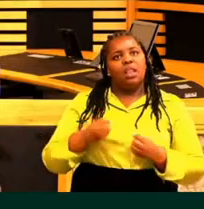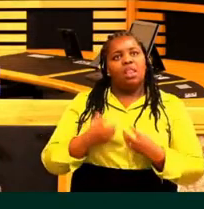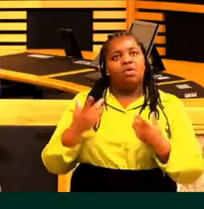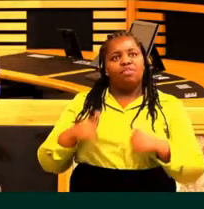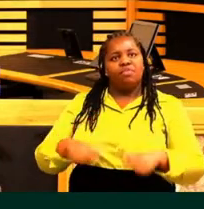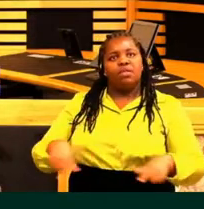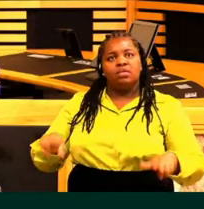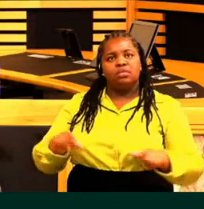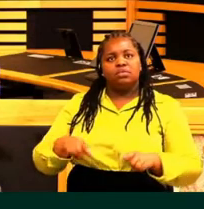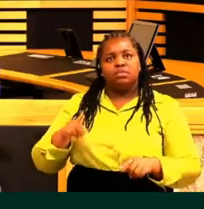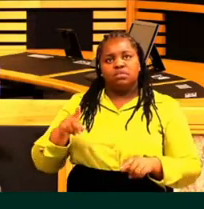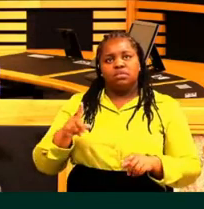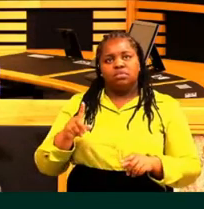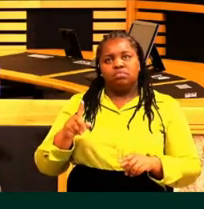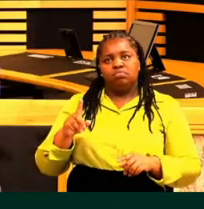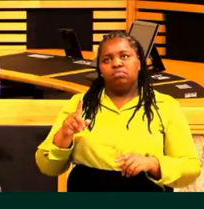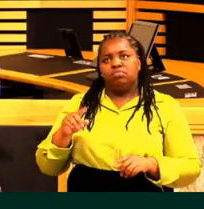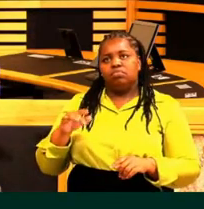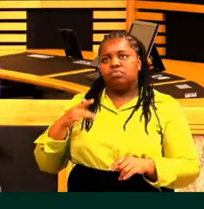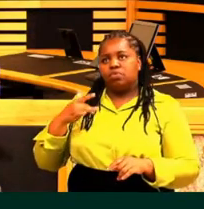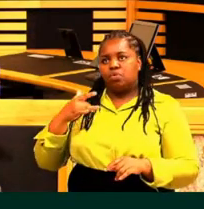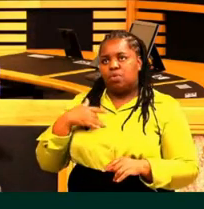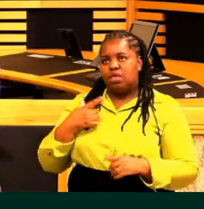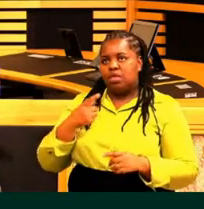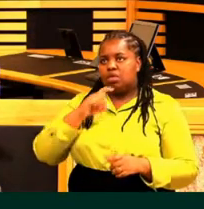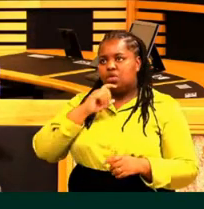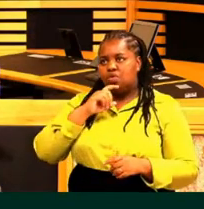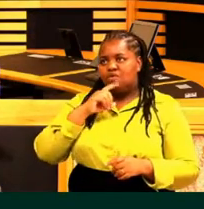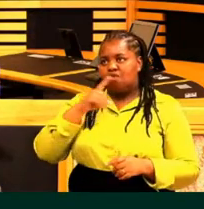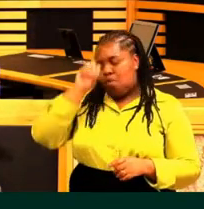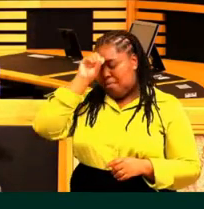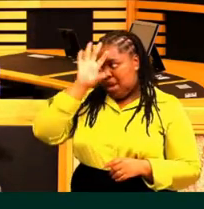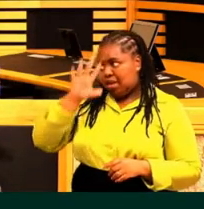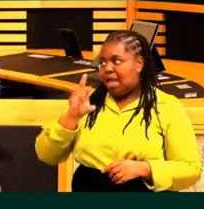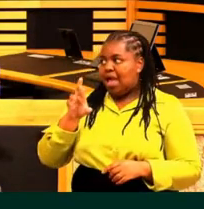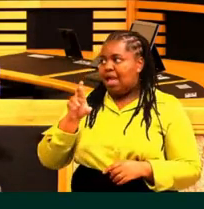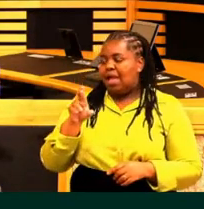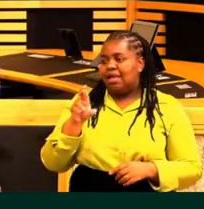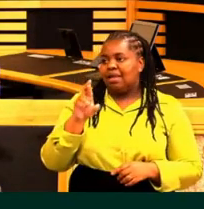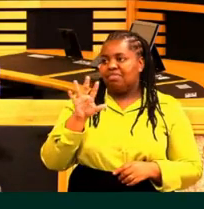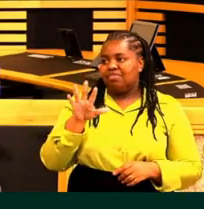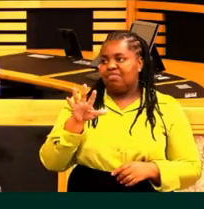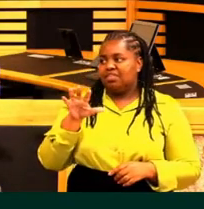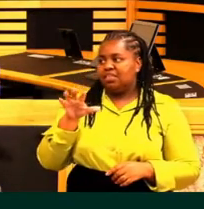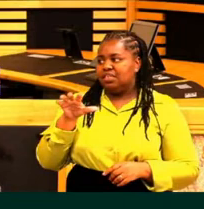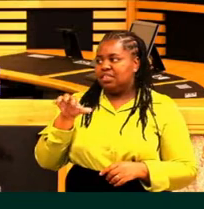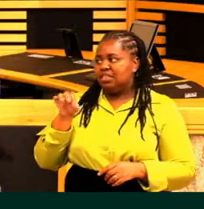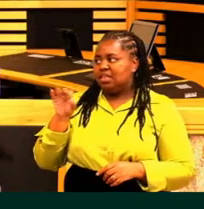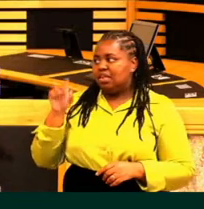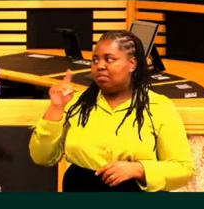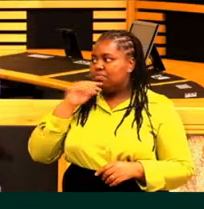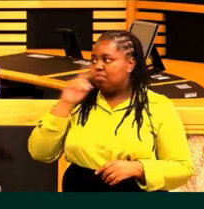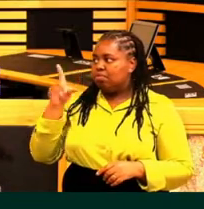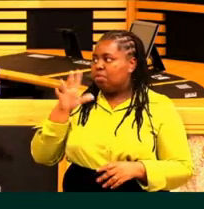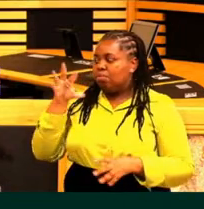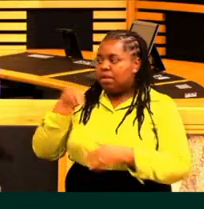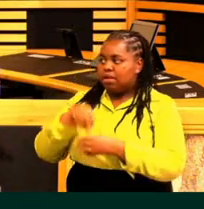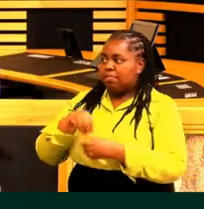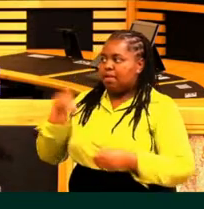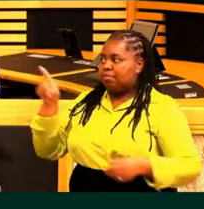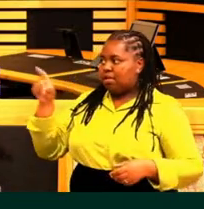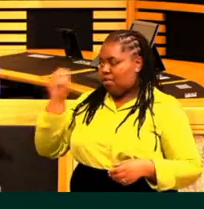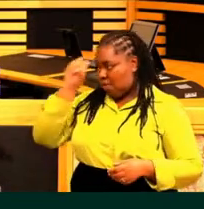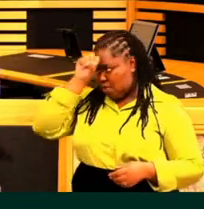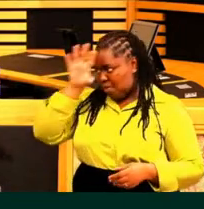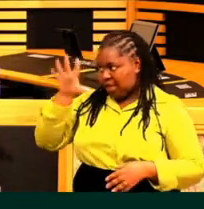tourism and Mining upper eastern cape r63 is underway no one is participating youth